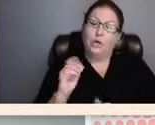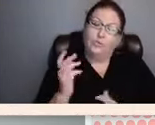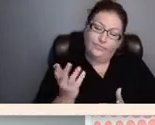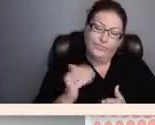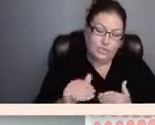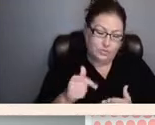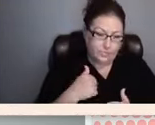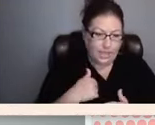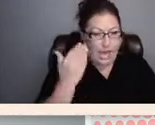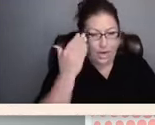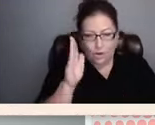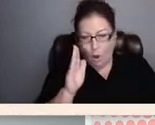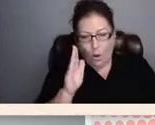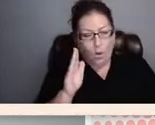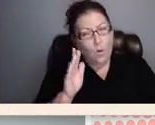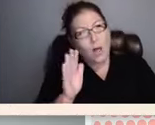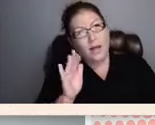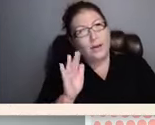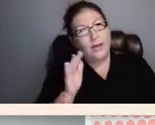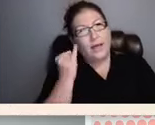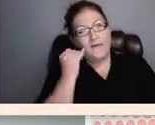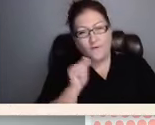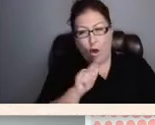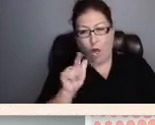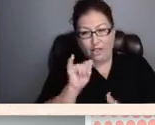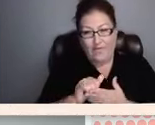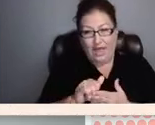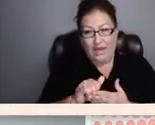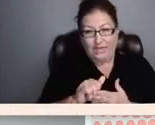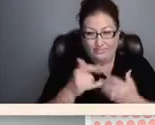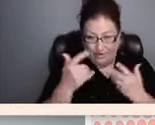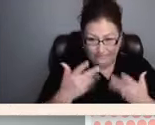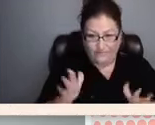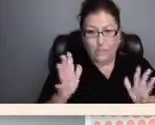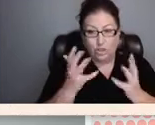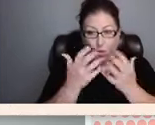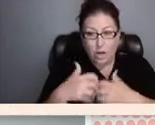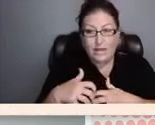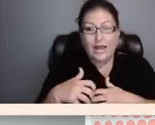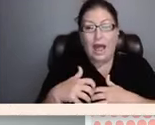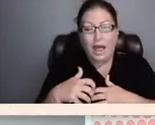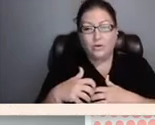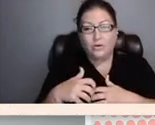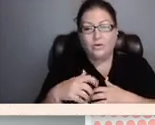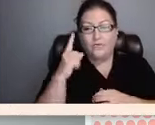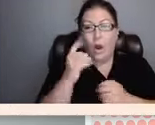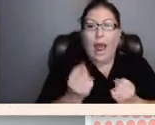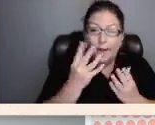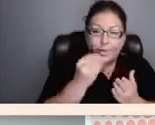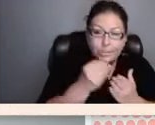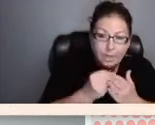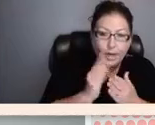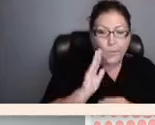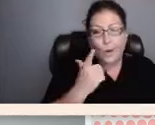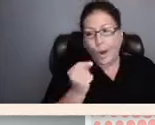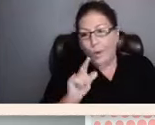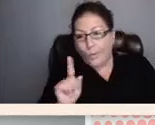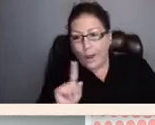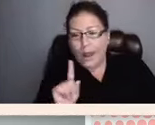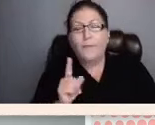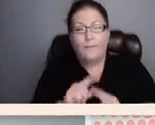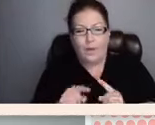I don't know if all of that has completely been worked out yet as far as how much money is going where, but we will be